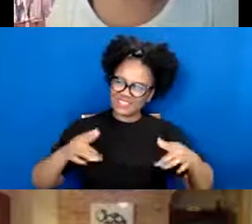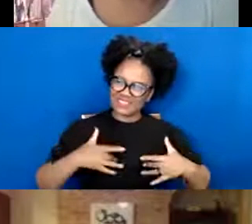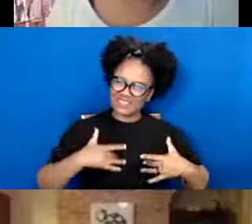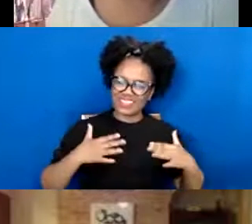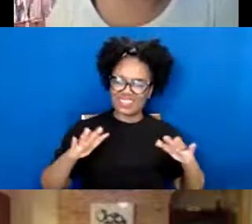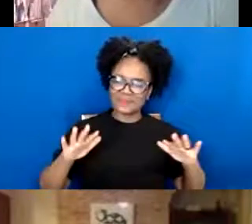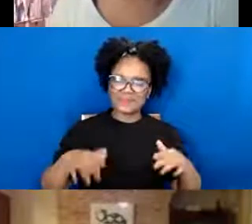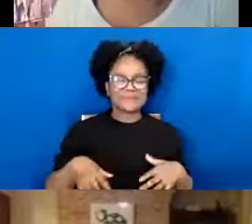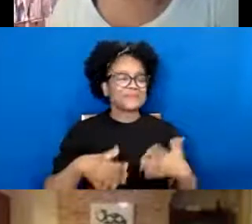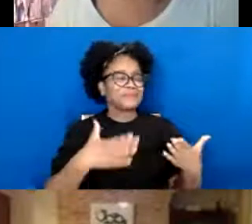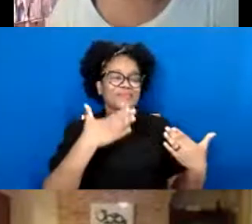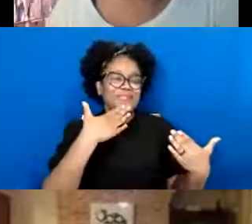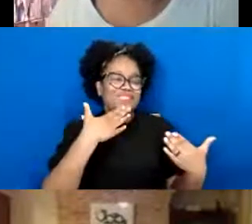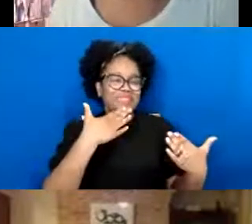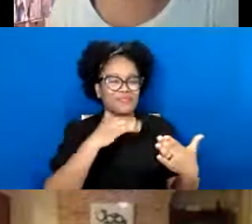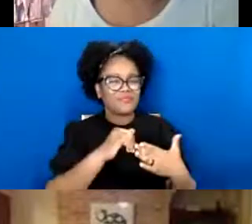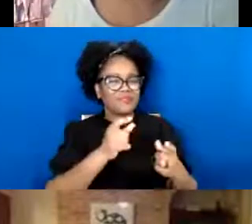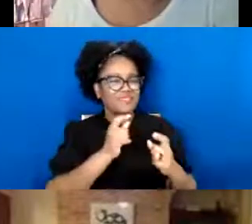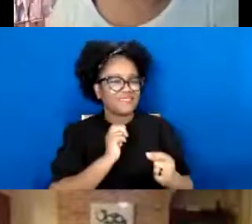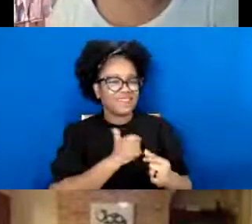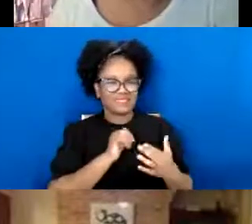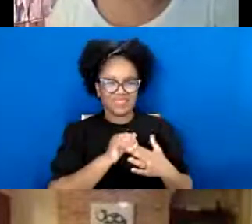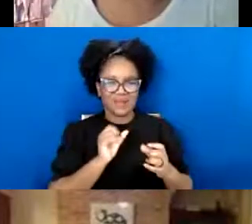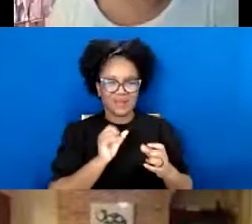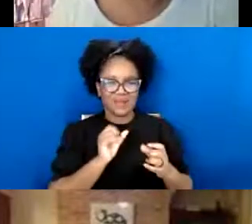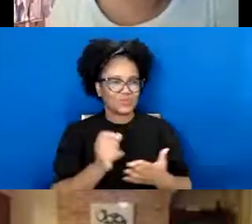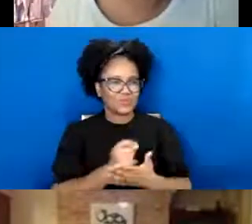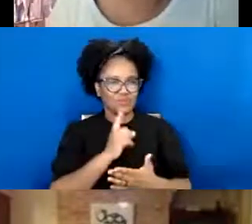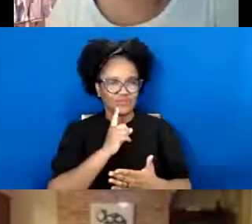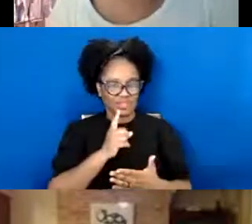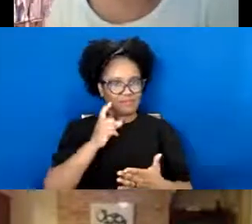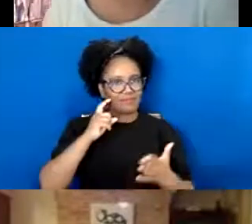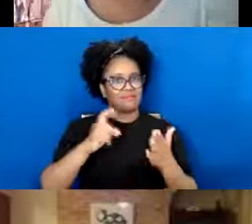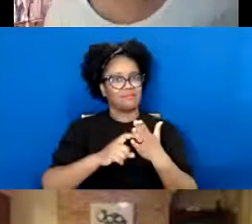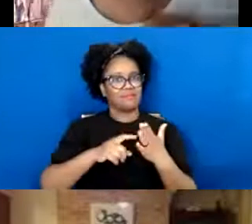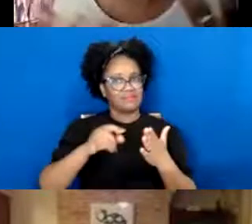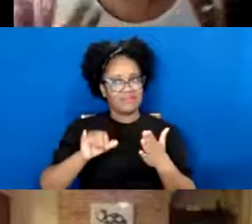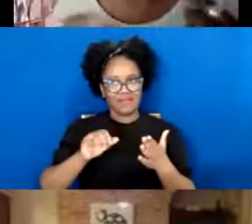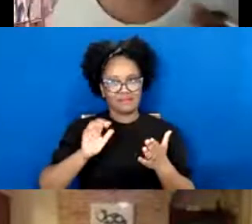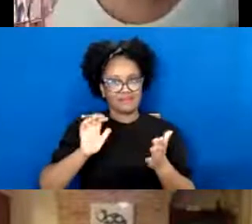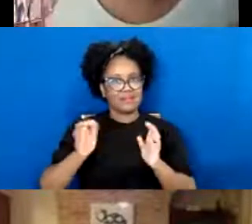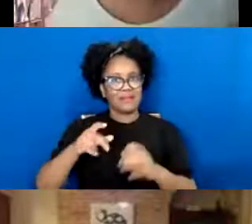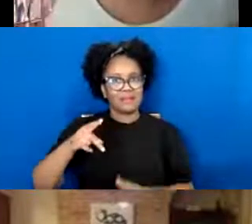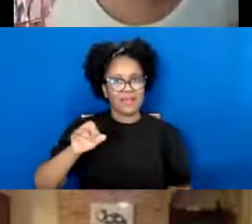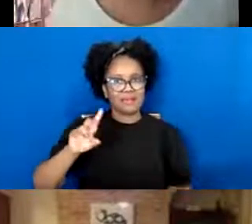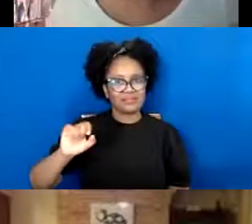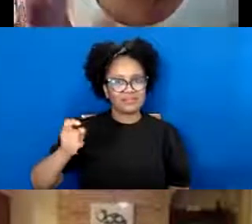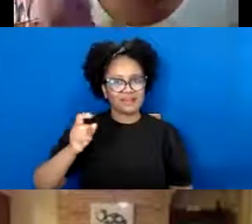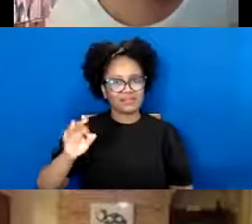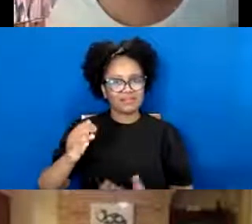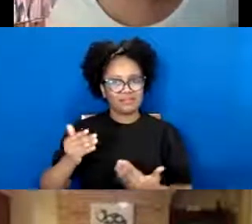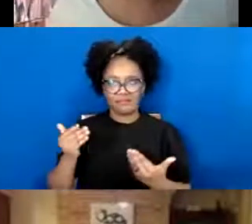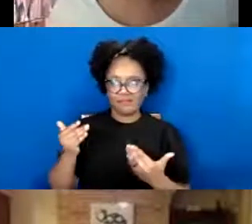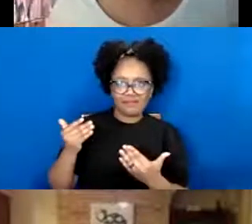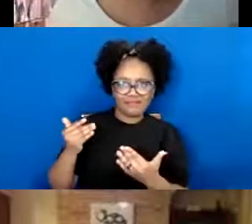sort of like moving on, right? Like moving on with family in a space. I love that. Thank you.